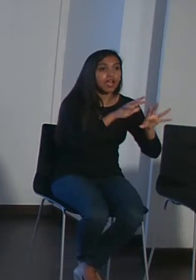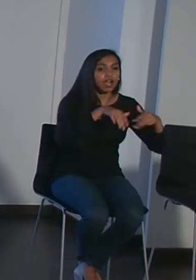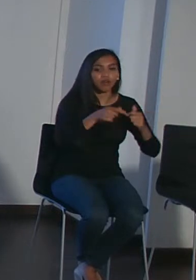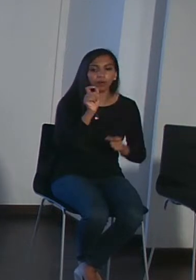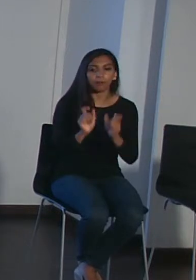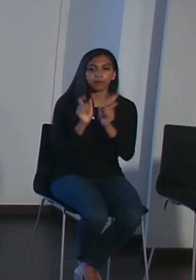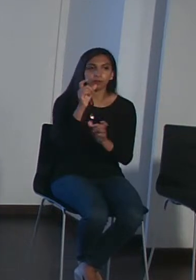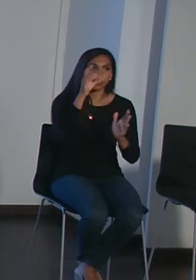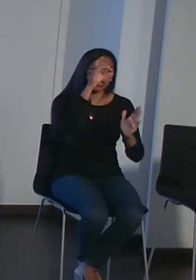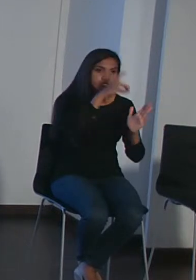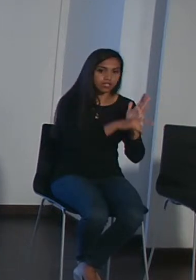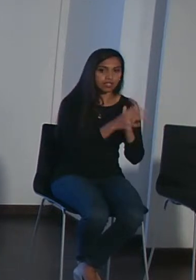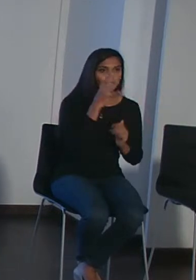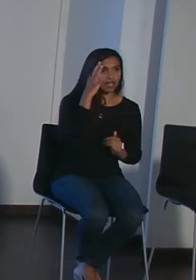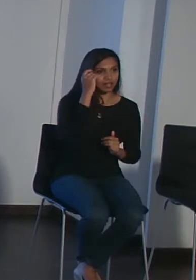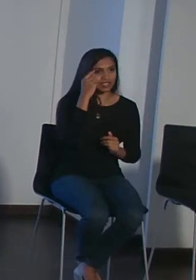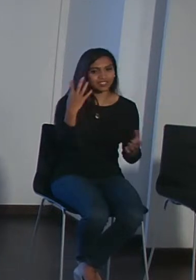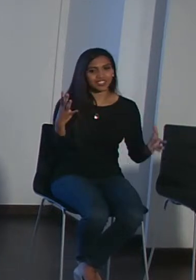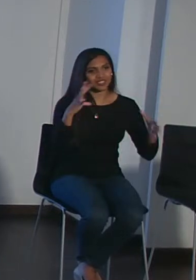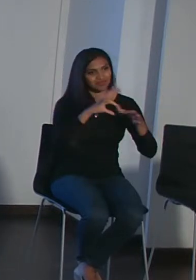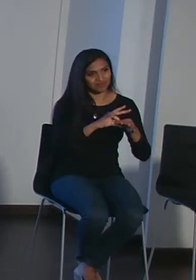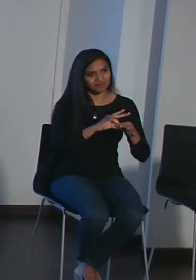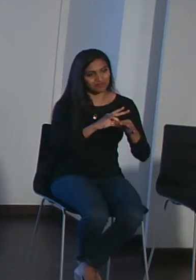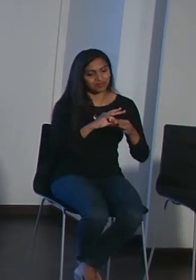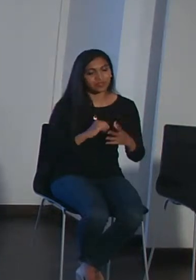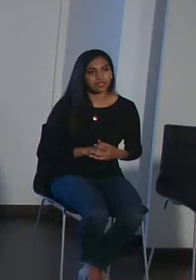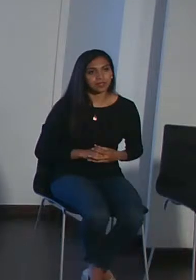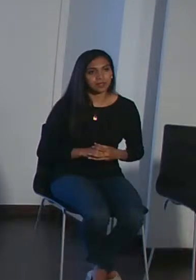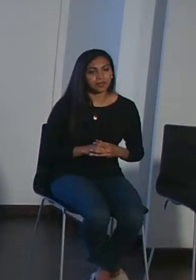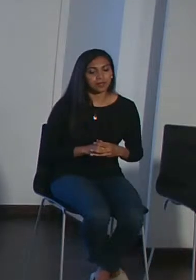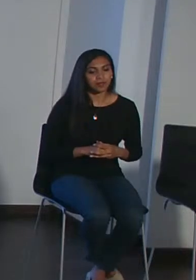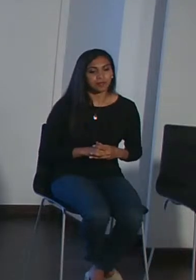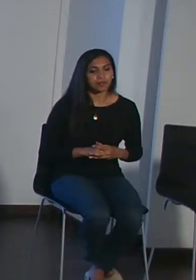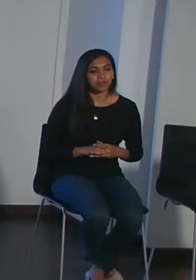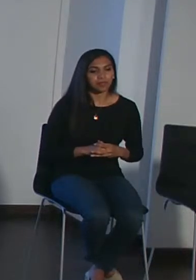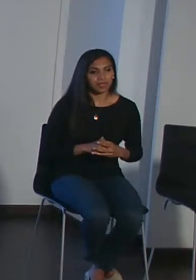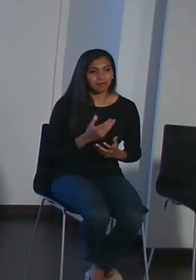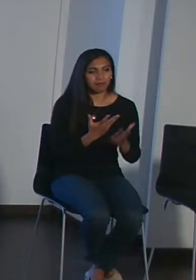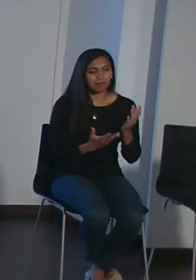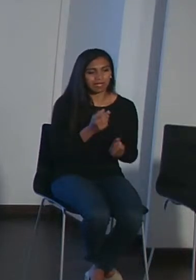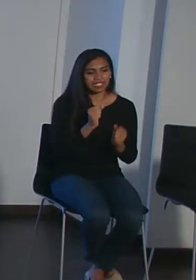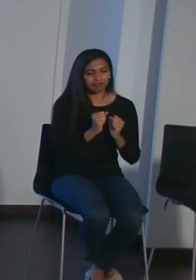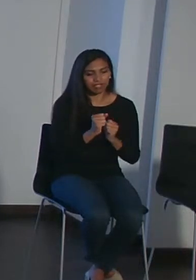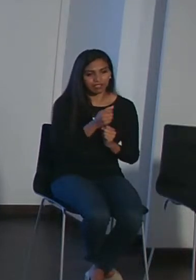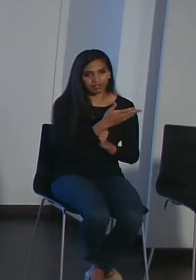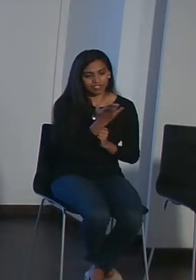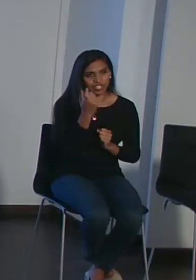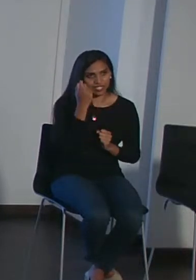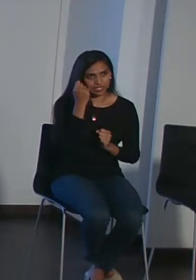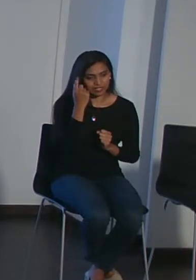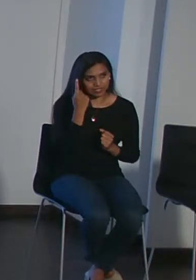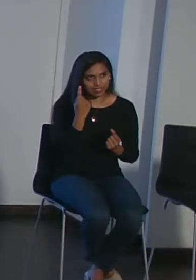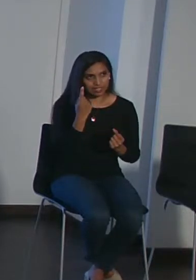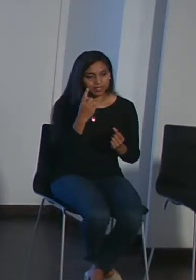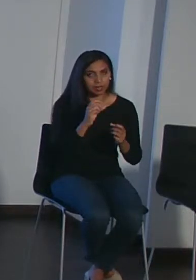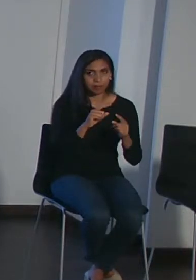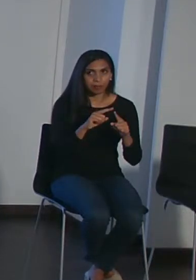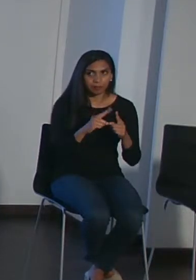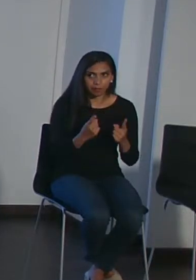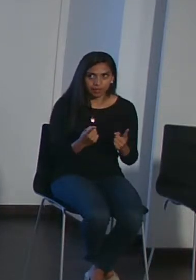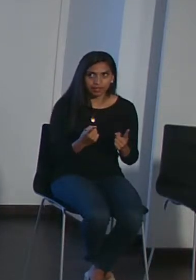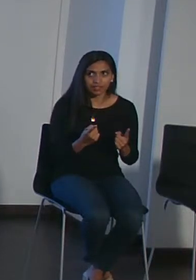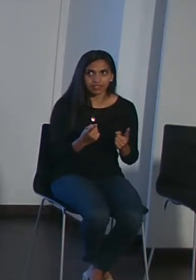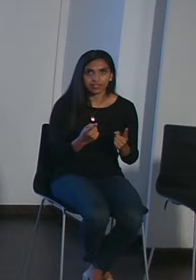I filter according to who I'm talking to. But yes, there are many people, and I've also